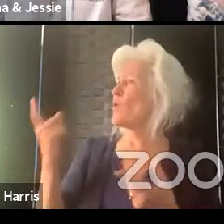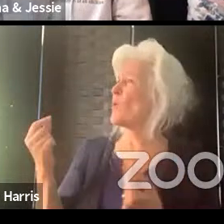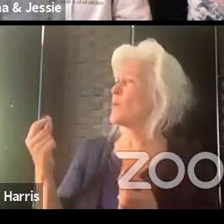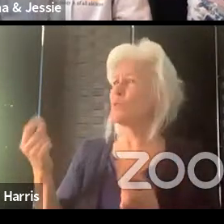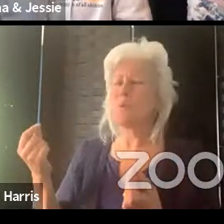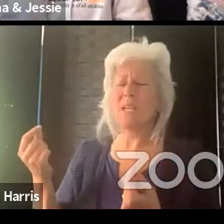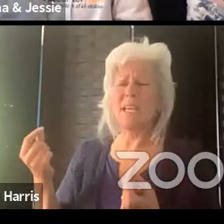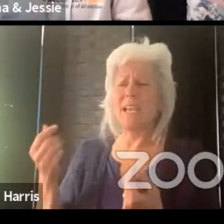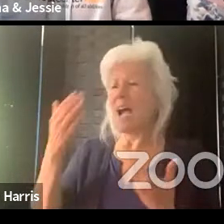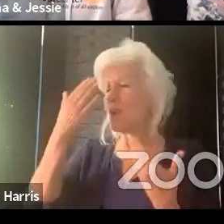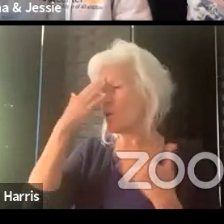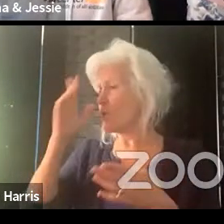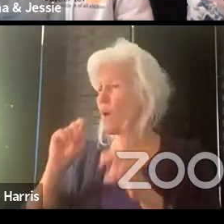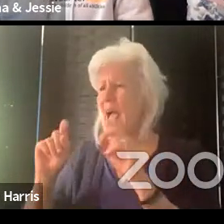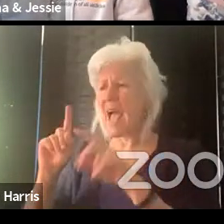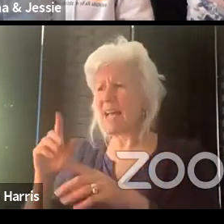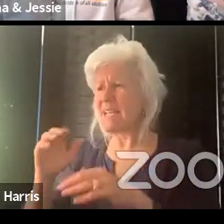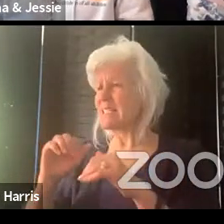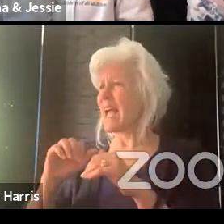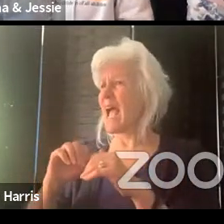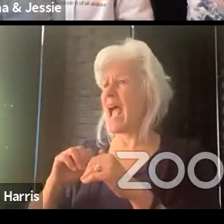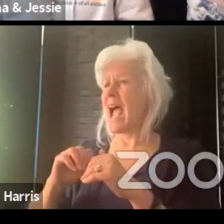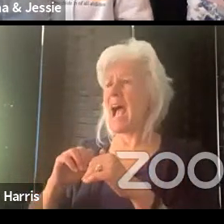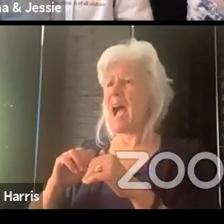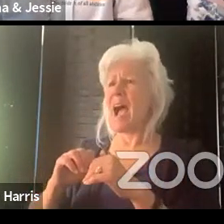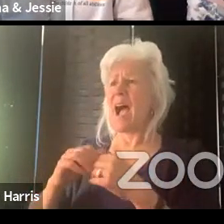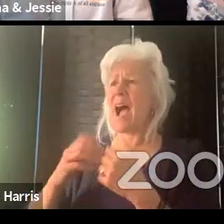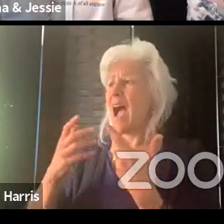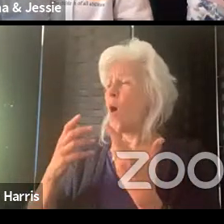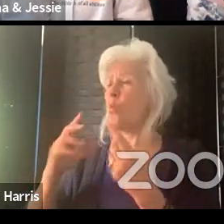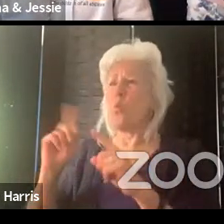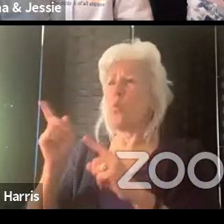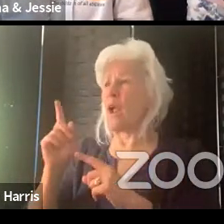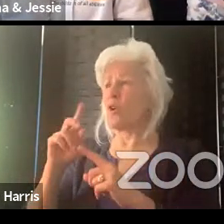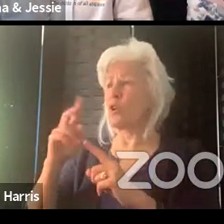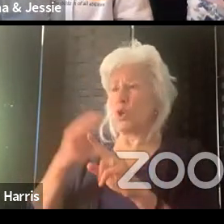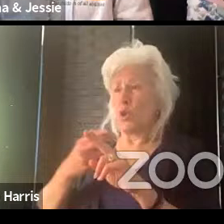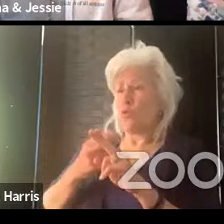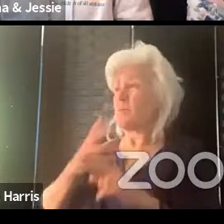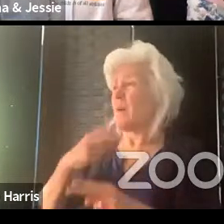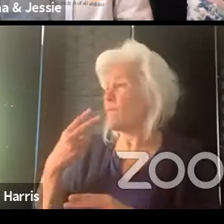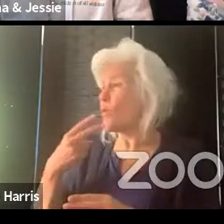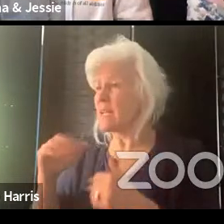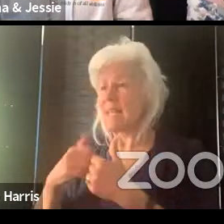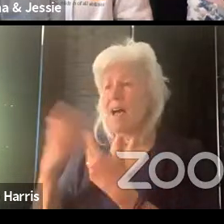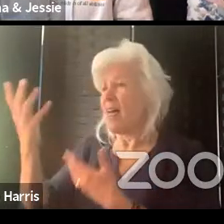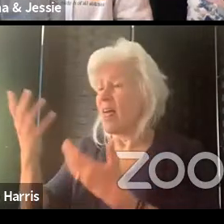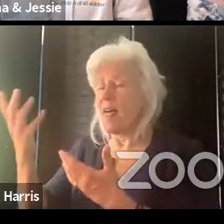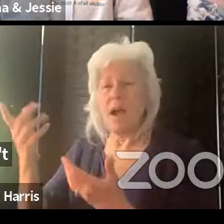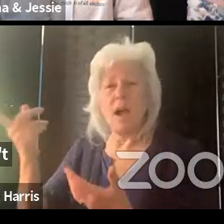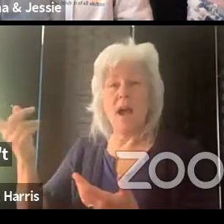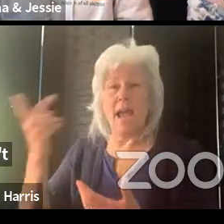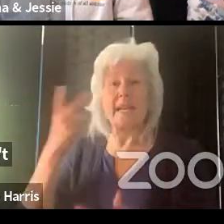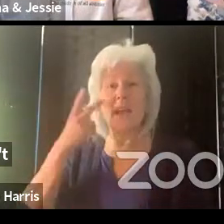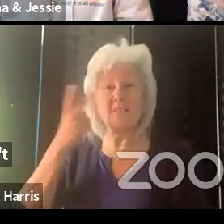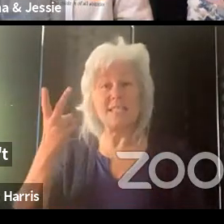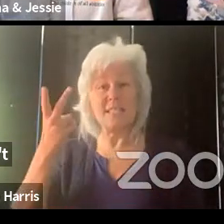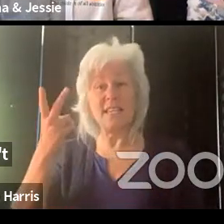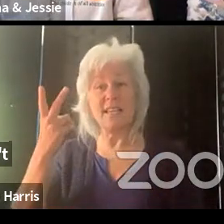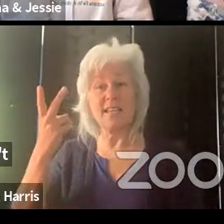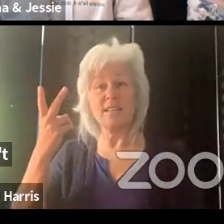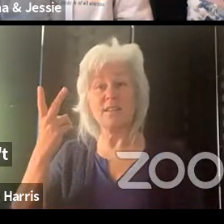know how strong my voice is, where to apply my voice. And so what I've seen is through time